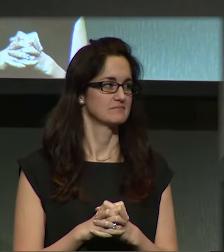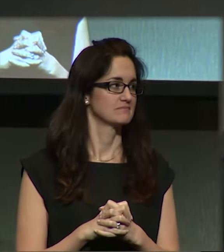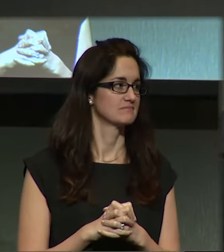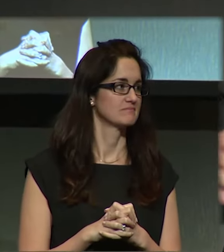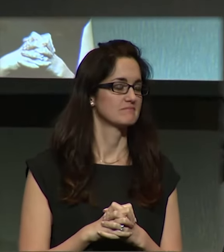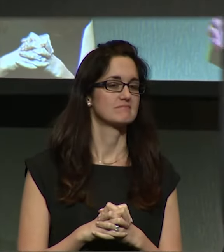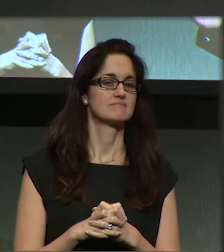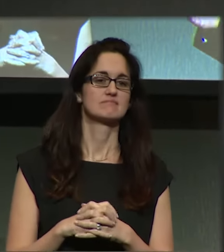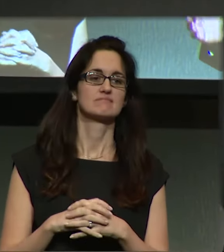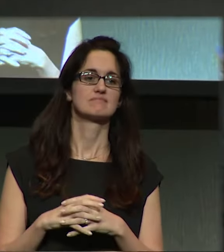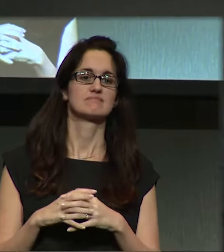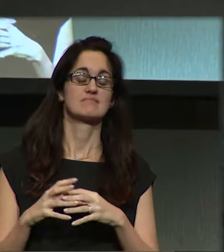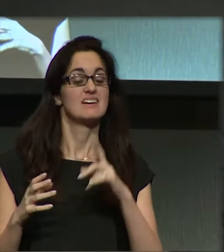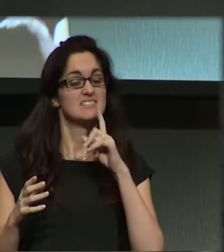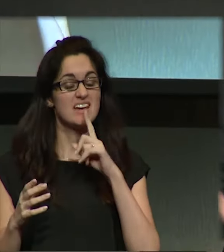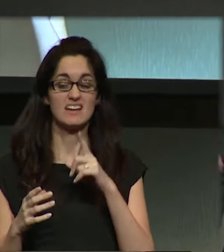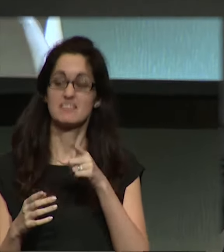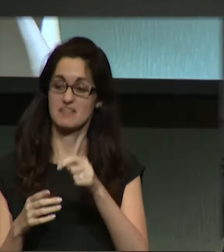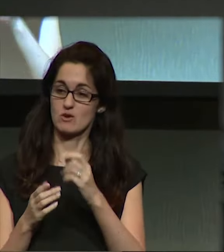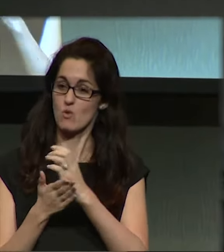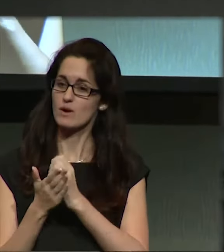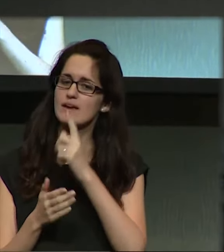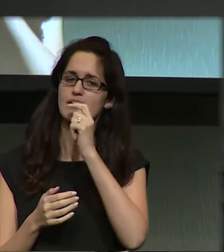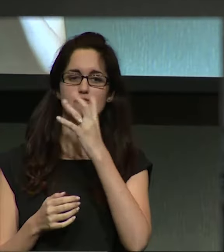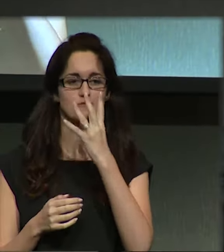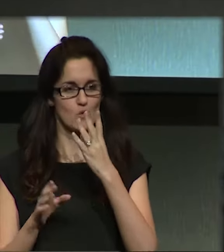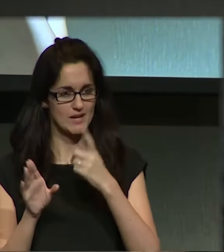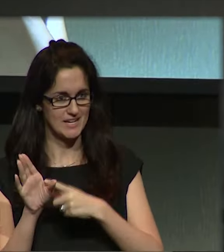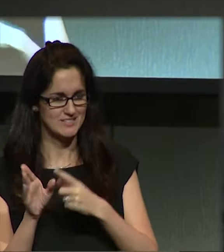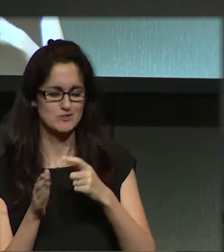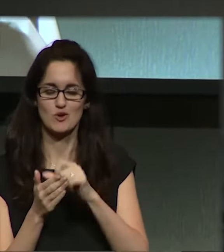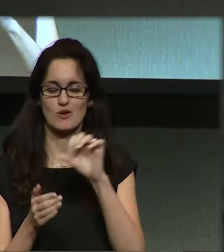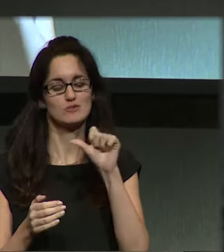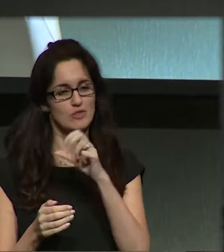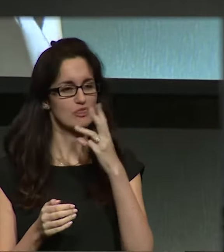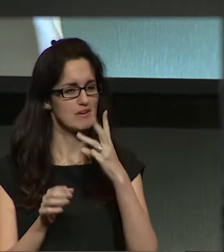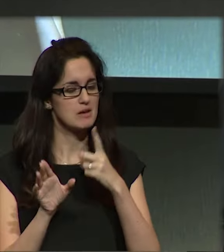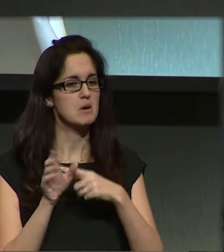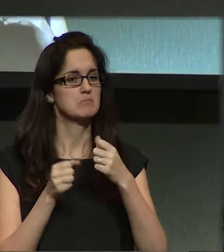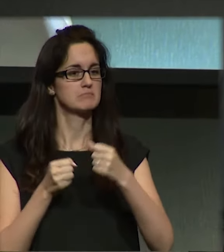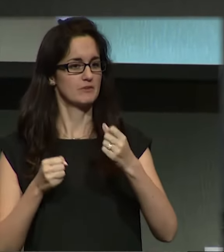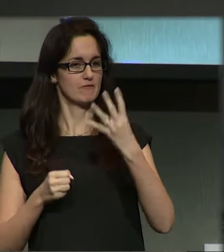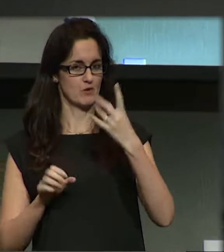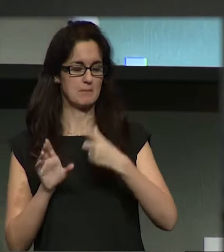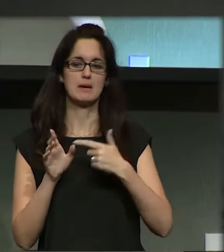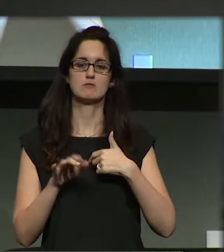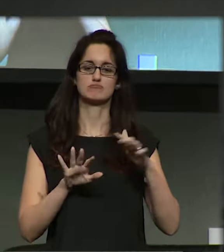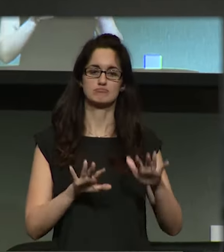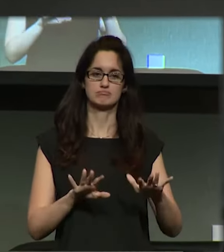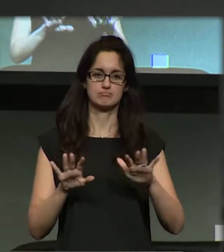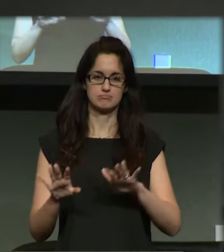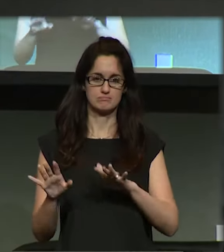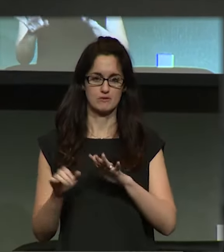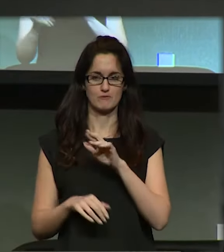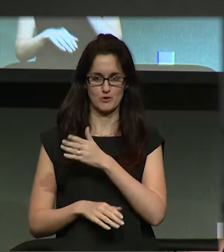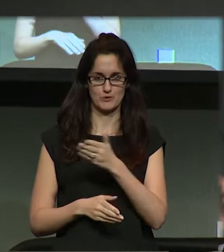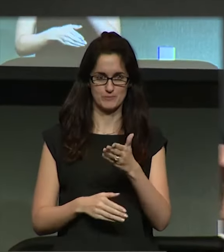They said, we can spread your course out over 4 years and we'll just start you off on a lighter workload. And